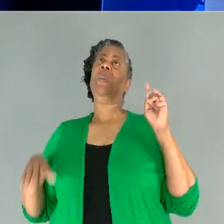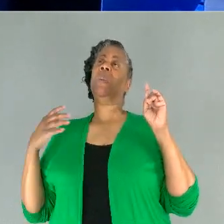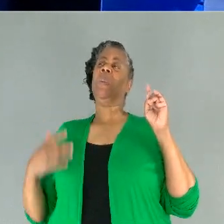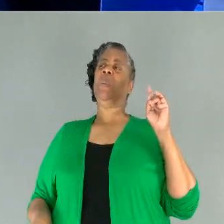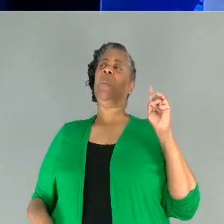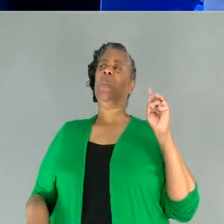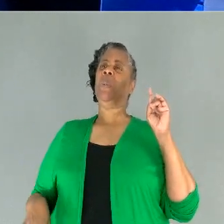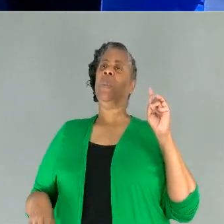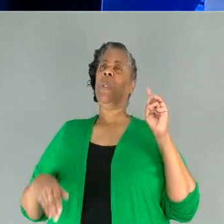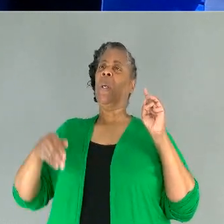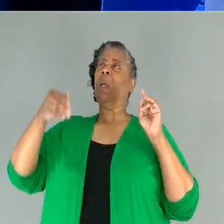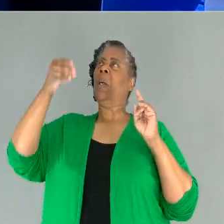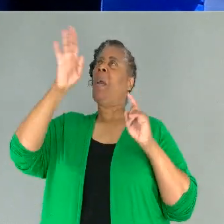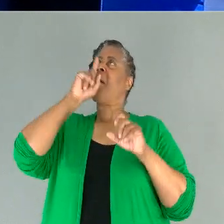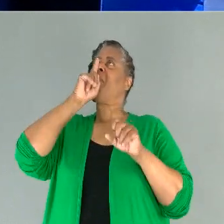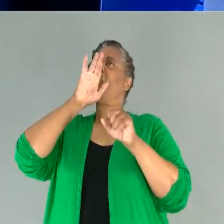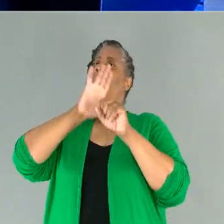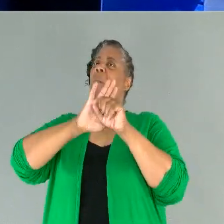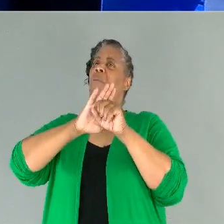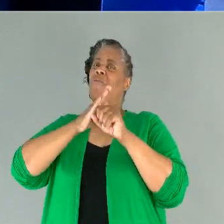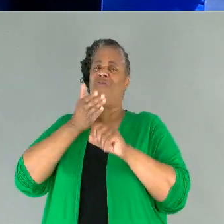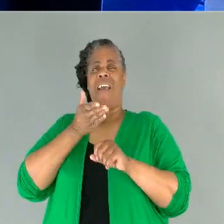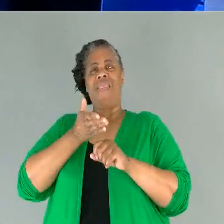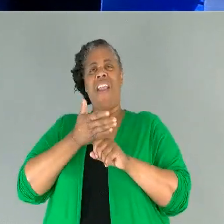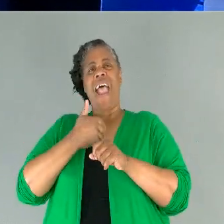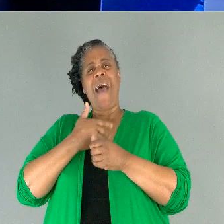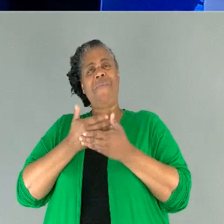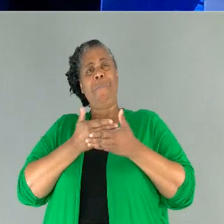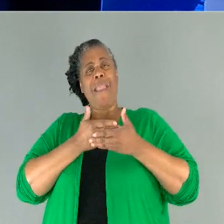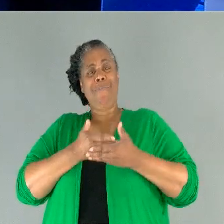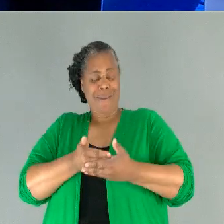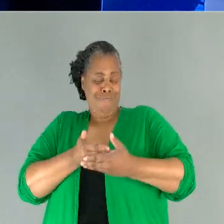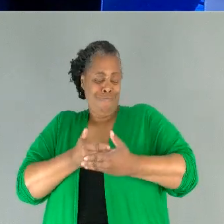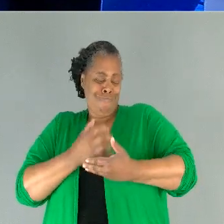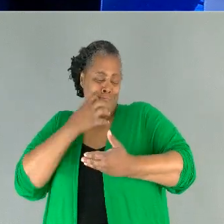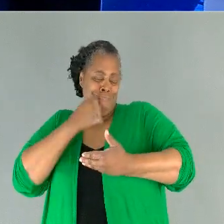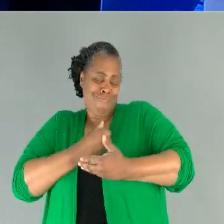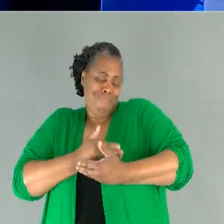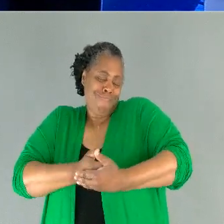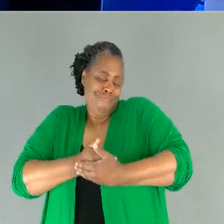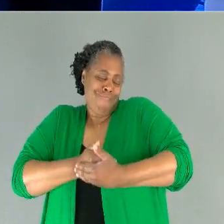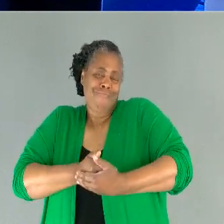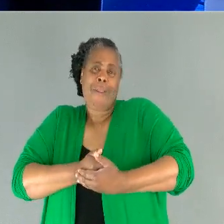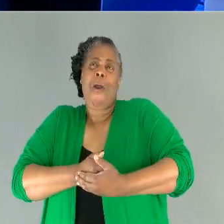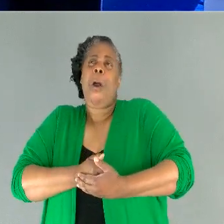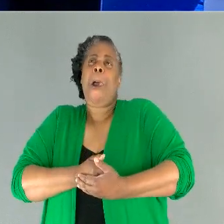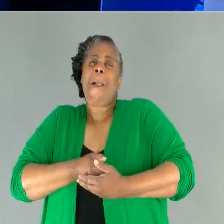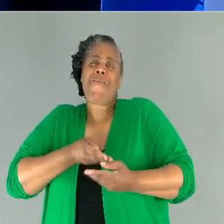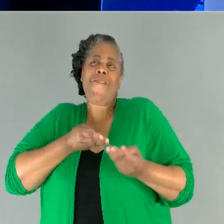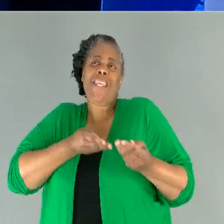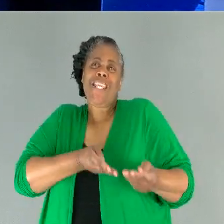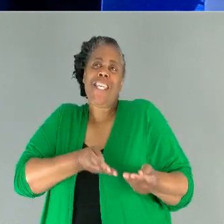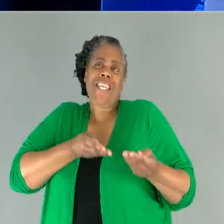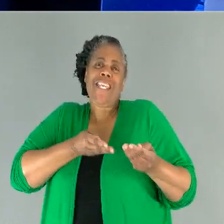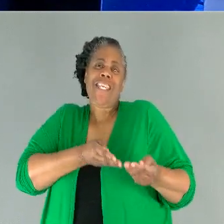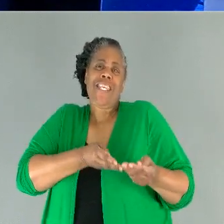the manifestation of the promise in her hands. She is weaning him. She is feeding him. She is